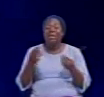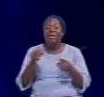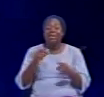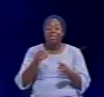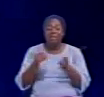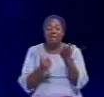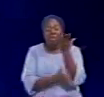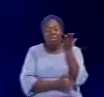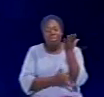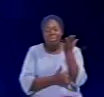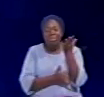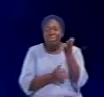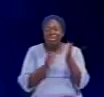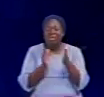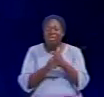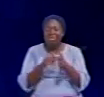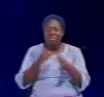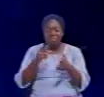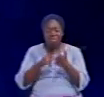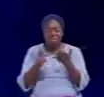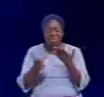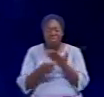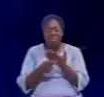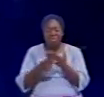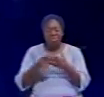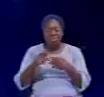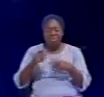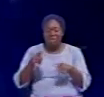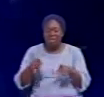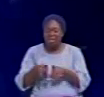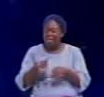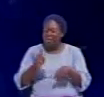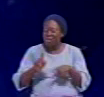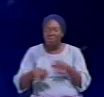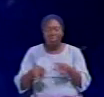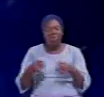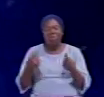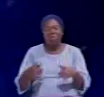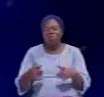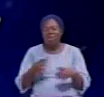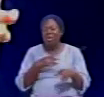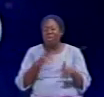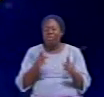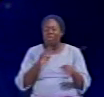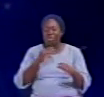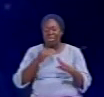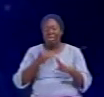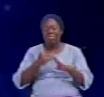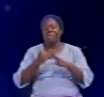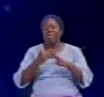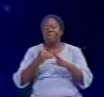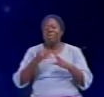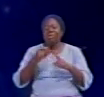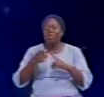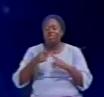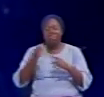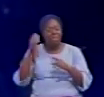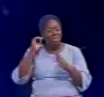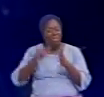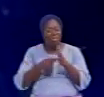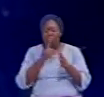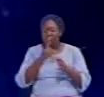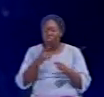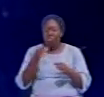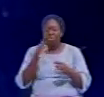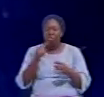that broadcasts like these are being censored, and the people are hindered from hearing this truth of